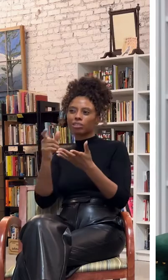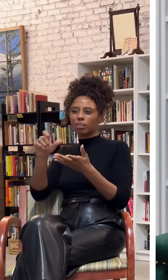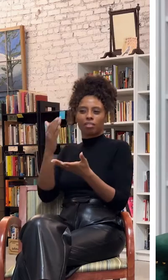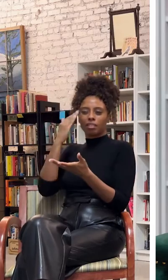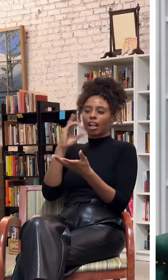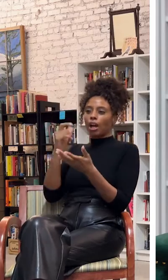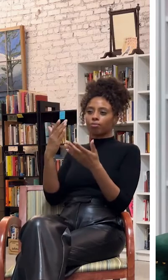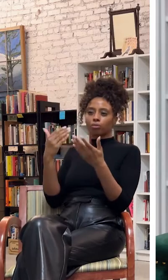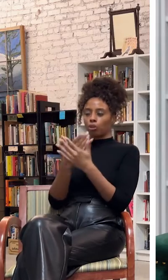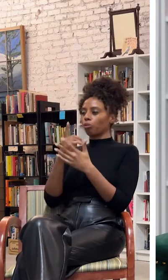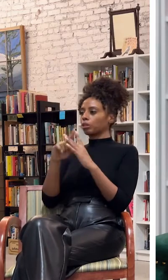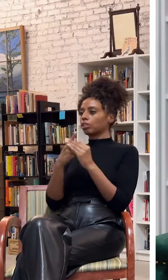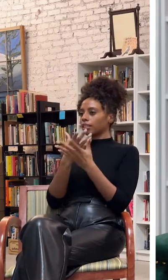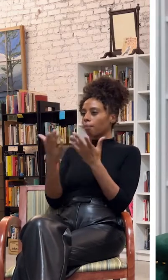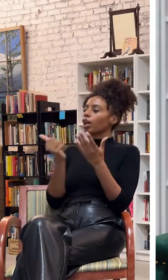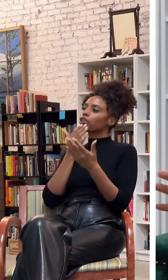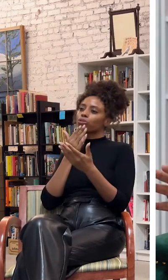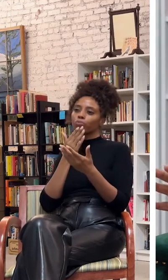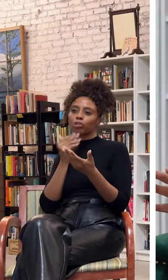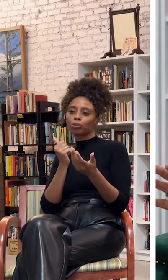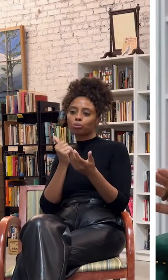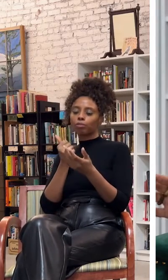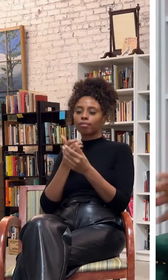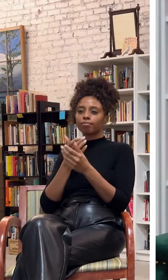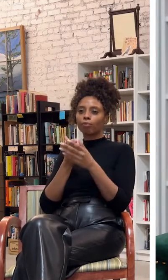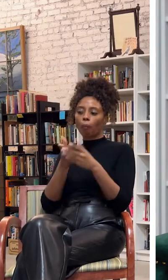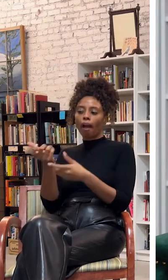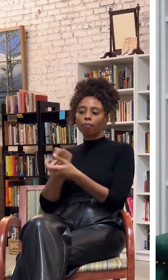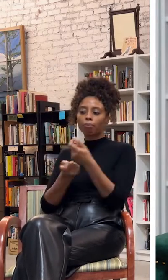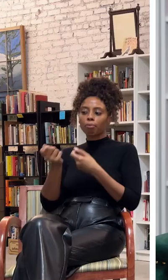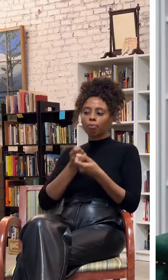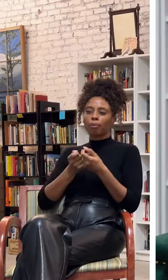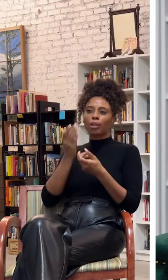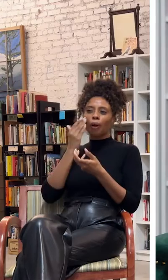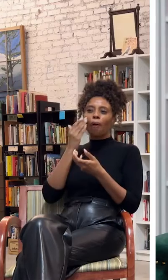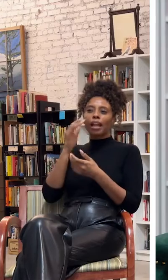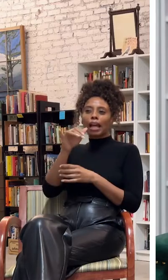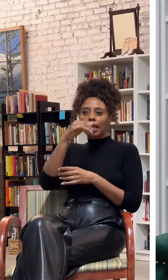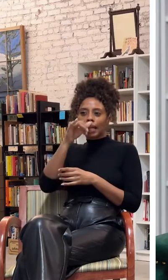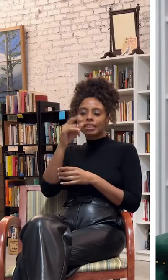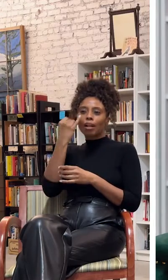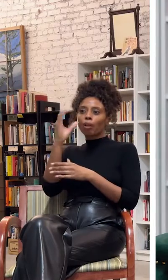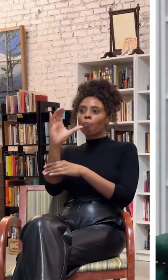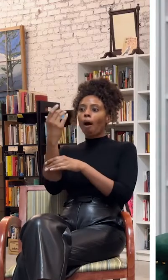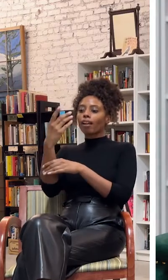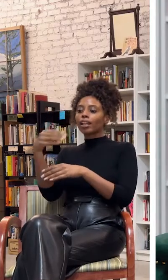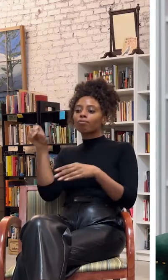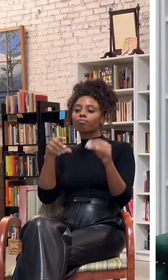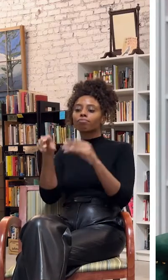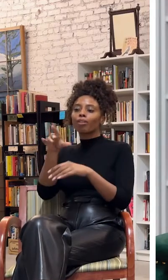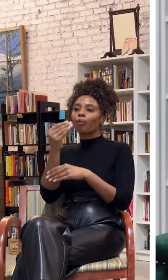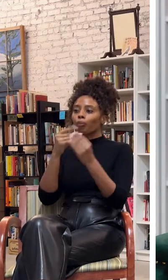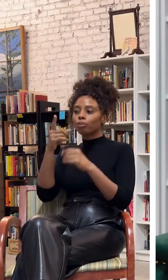to start with something sweet as a way to get, kind of like with kids. You mix up the broccoli so they could eat it. That